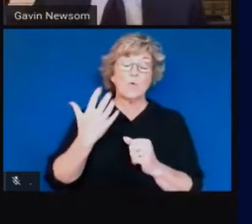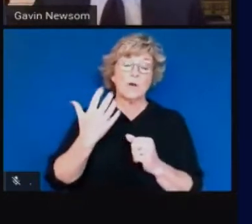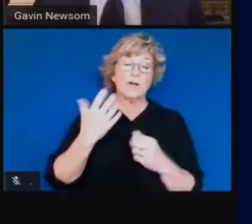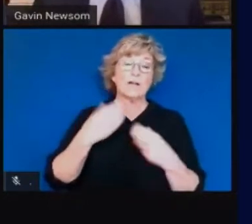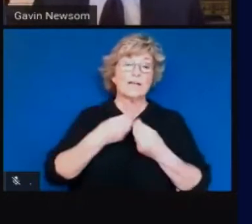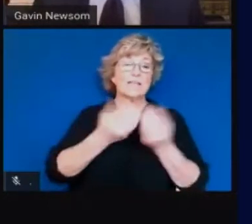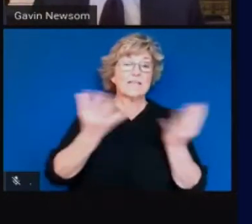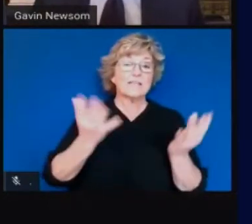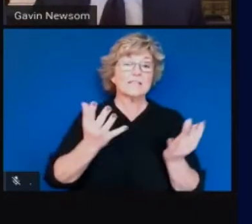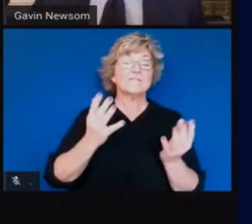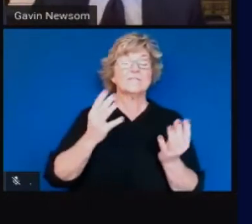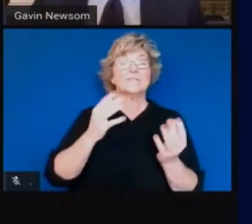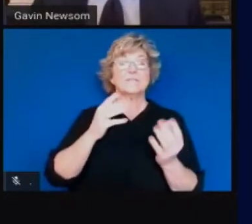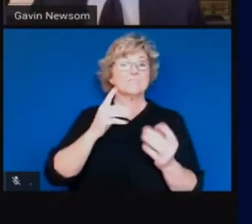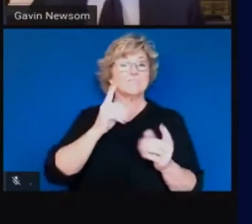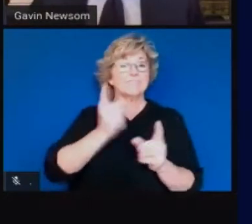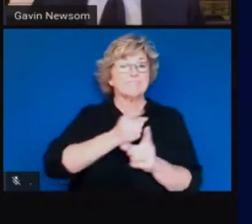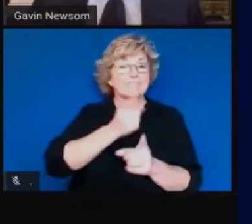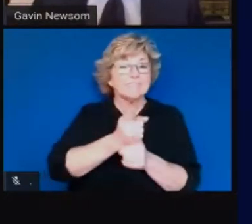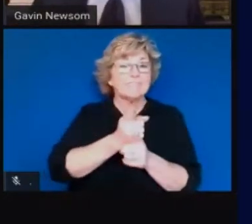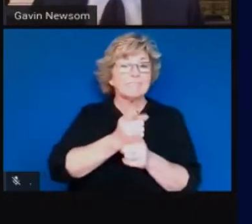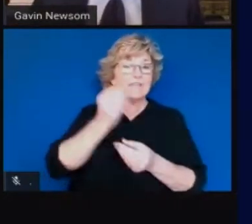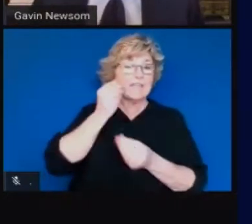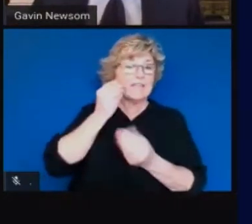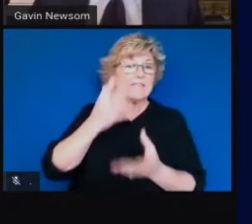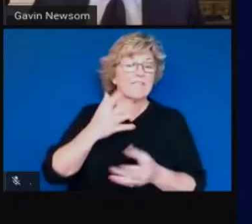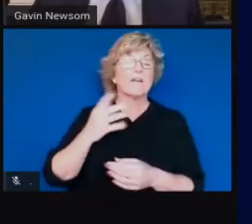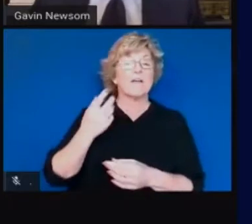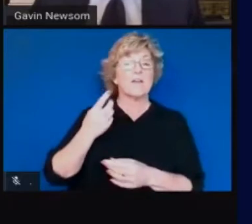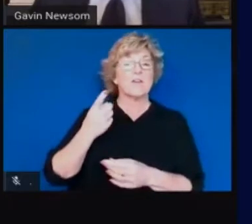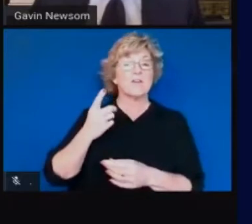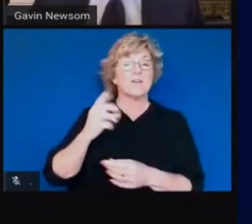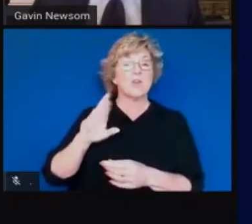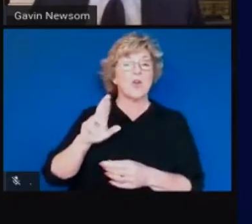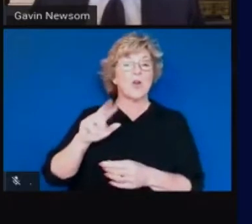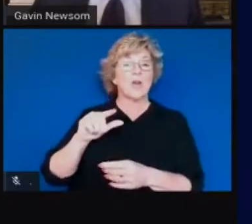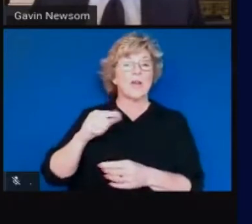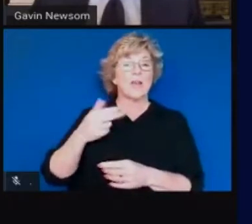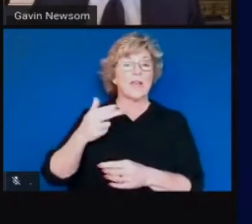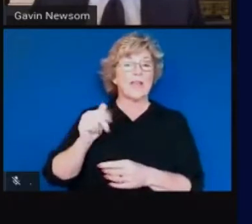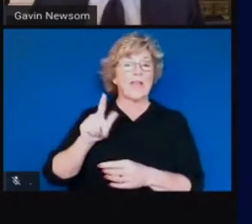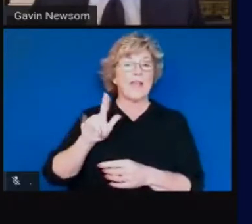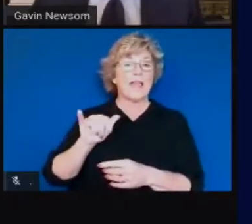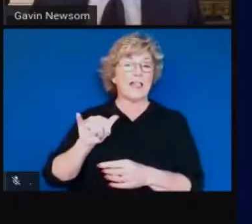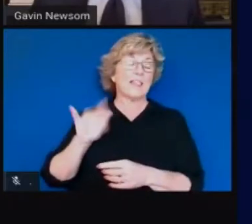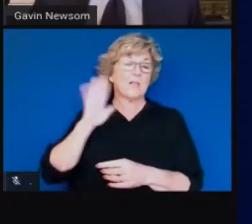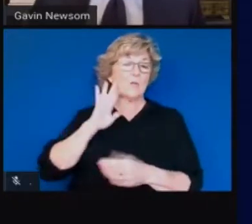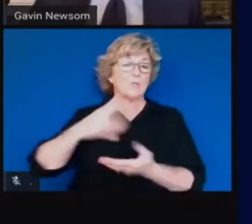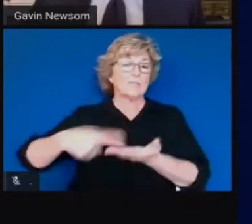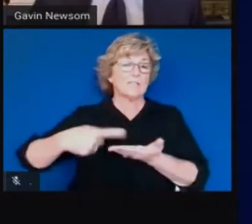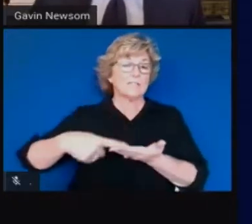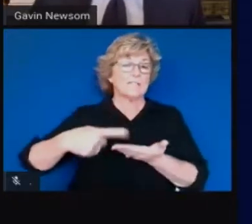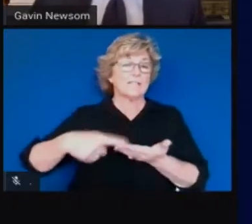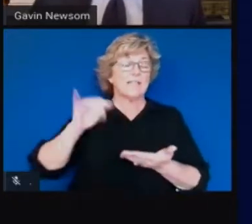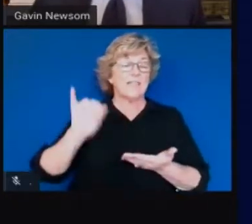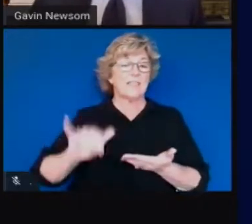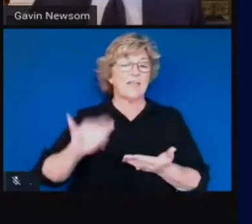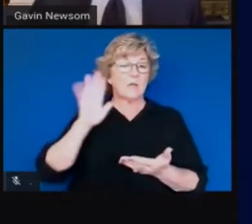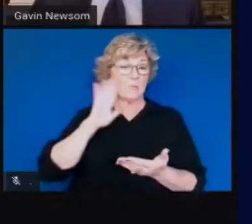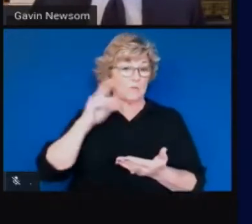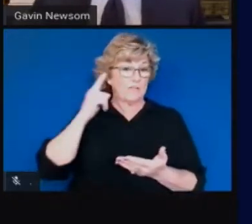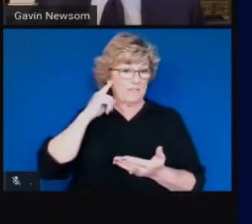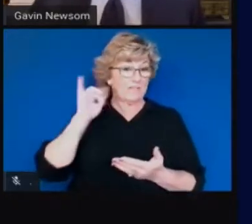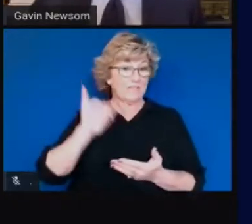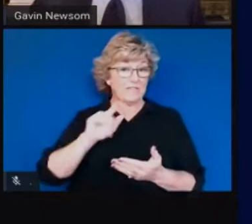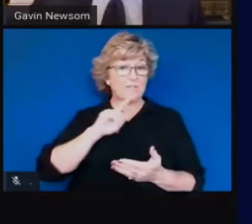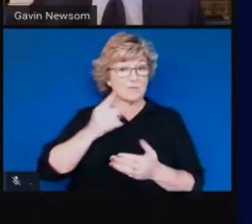our assessment, professional assessment, Dr. Galley will talk in a moment. He can give you a side of that as well to see if he thinks that is